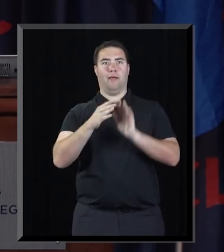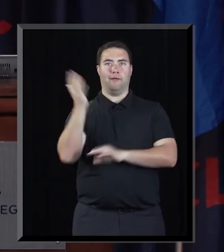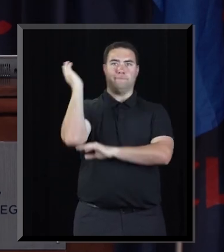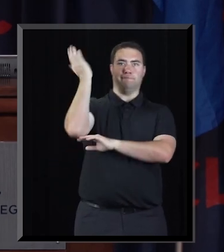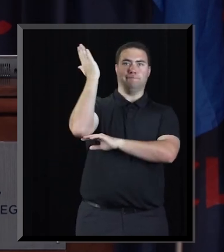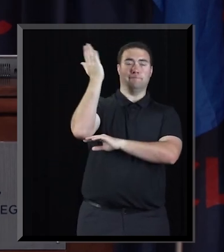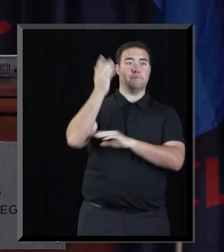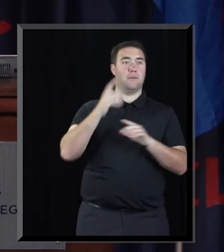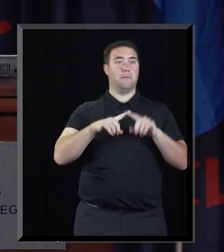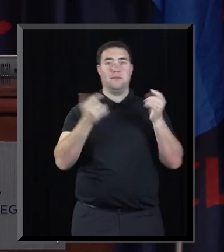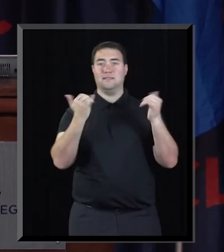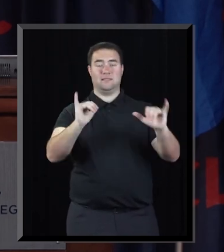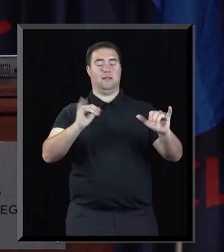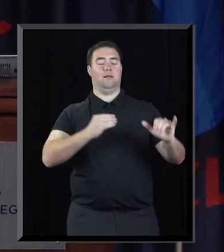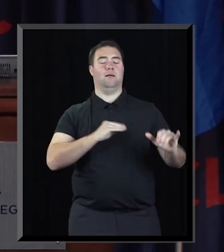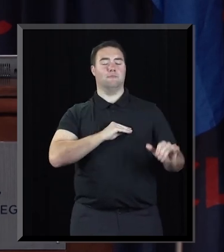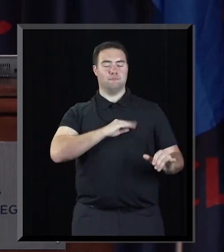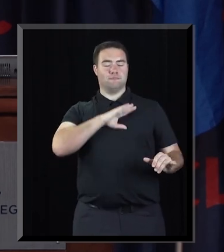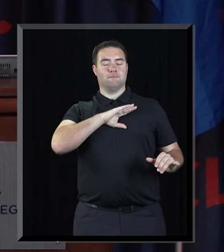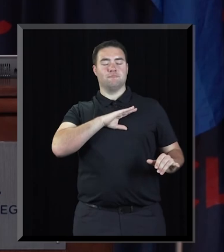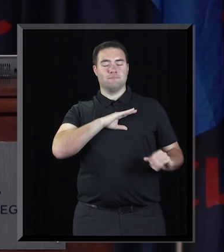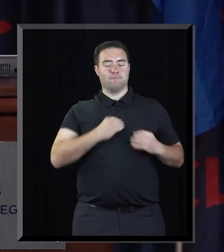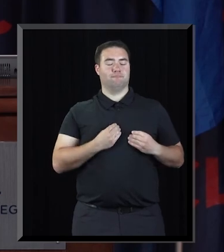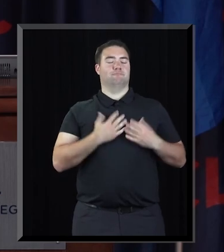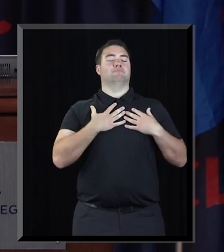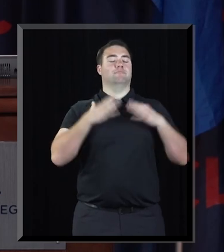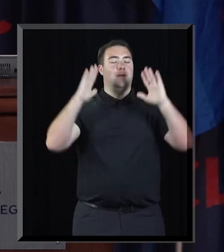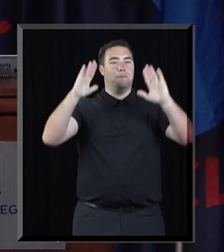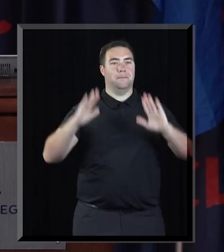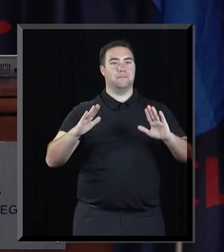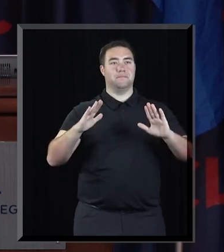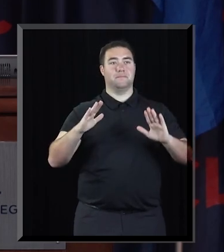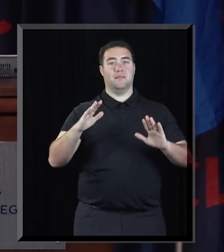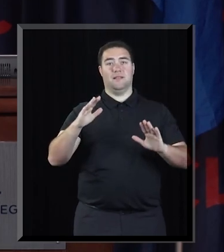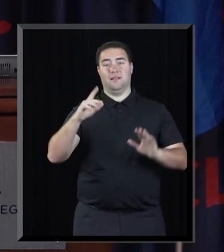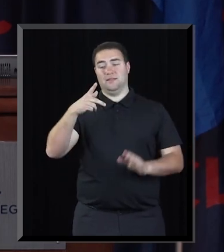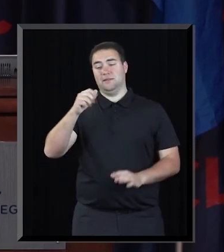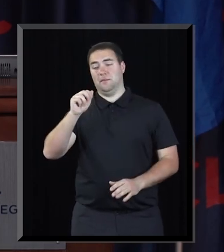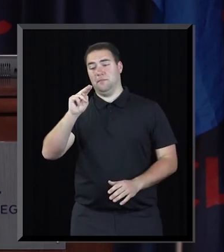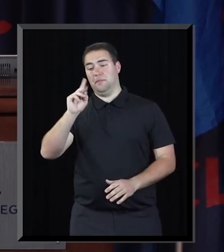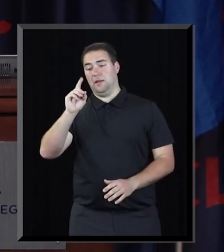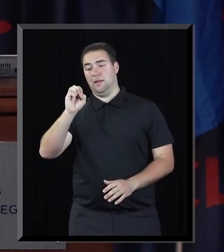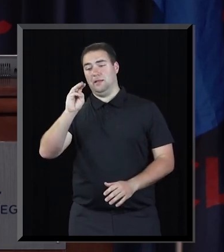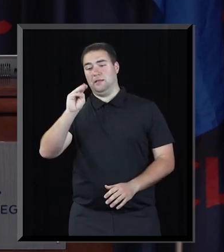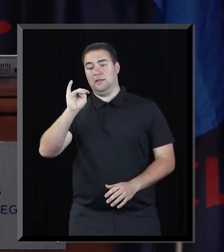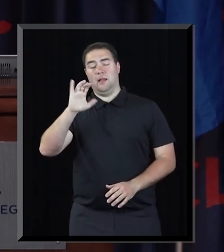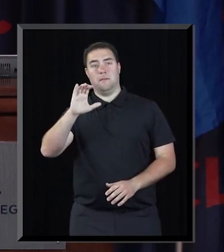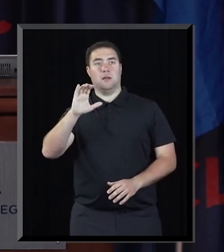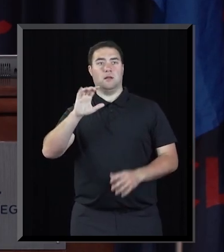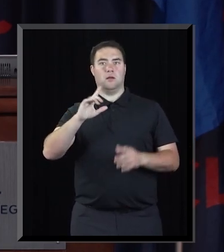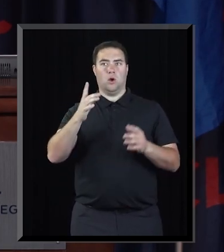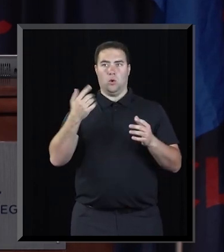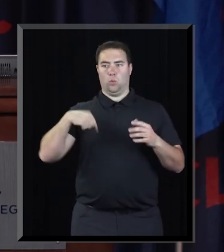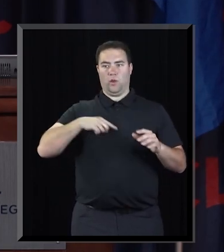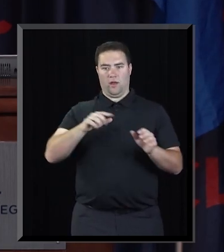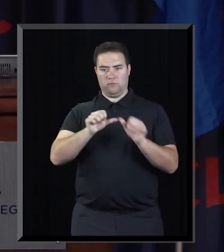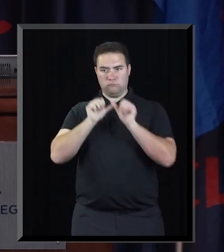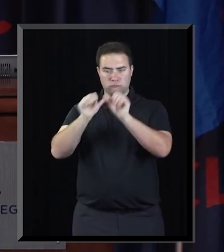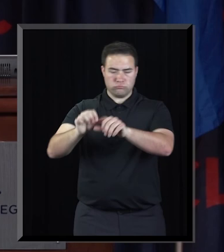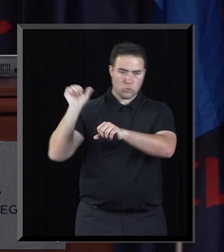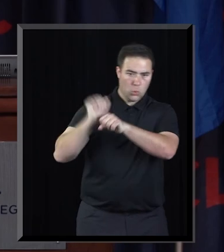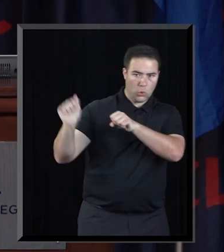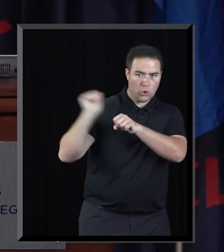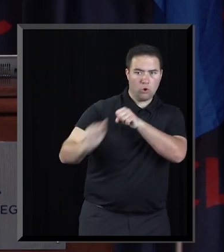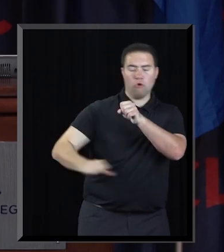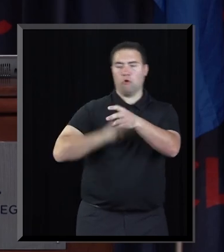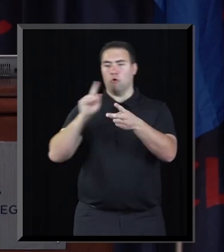of this moment is still just as wonderful. Due to the pandemic, we have learned to work harder, be more patient, save our